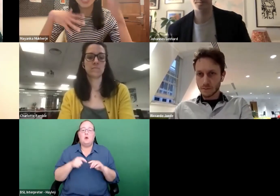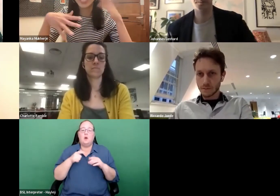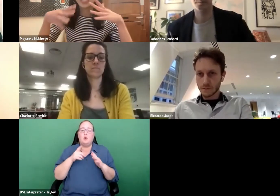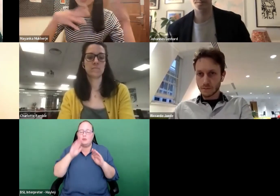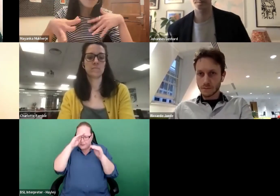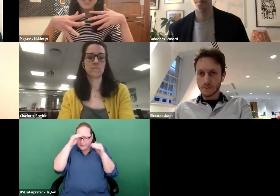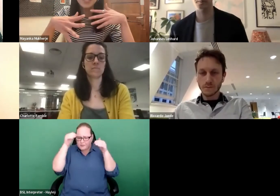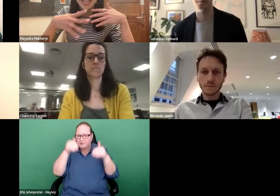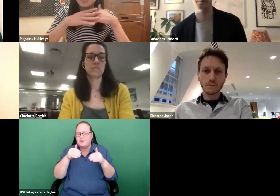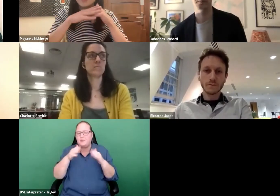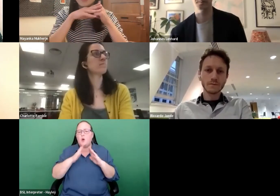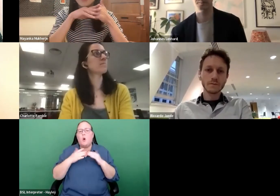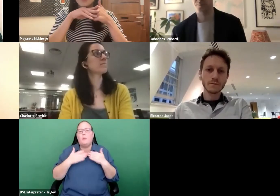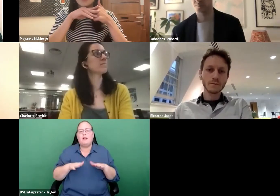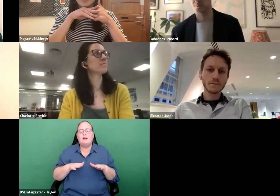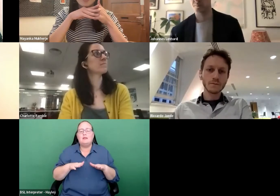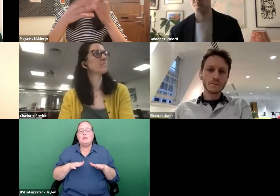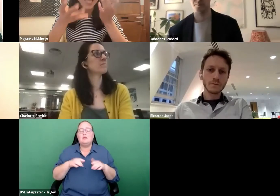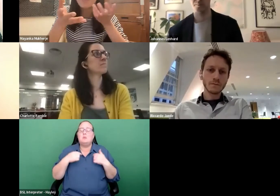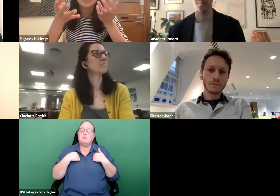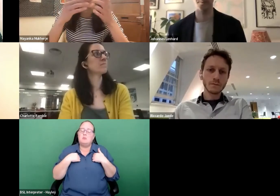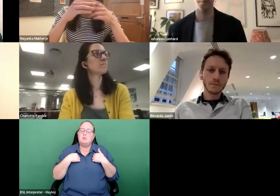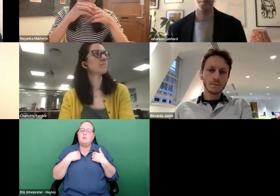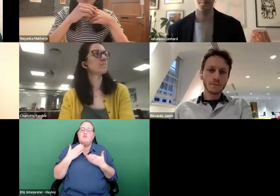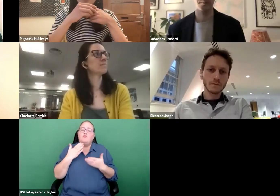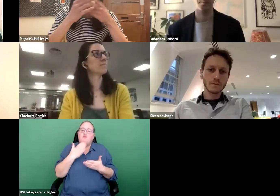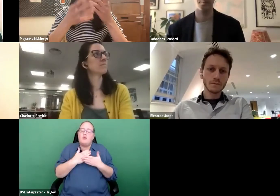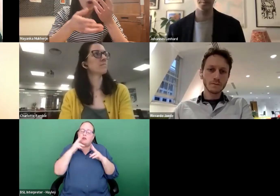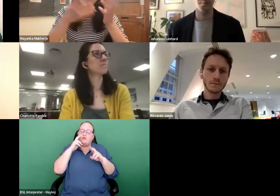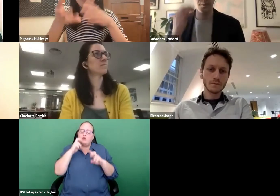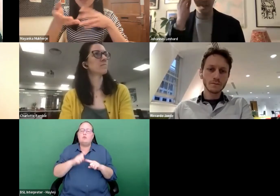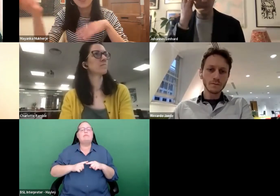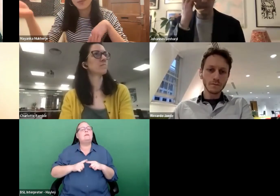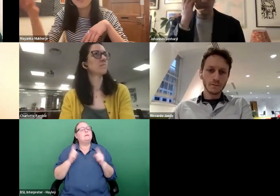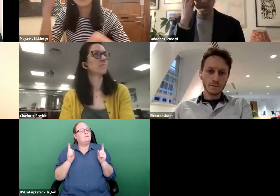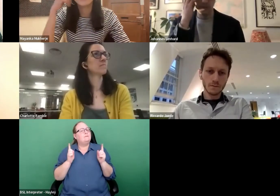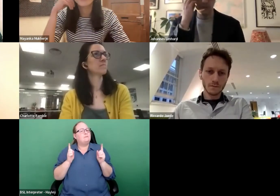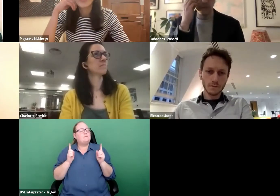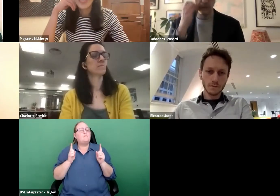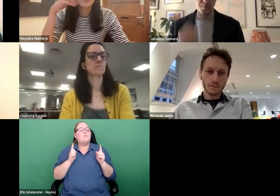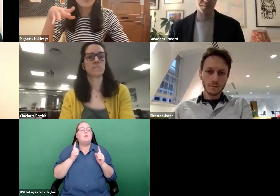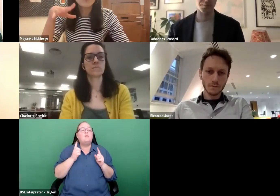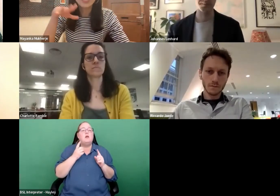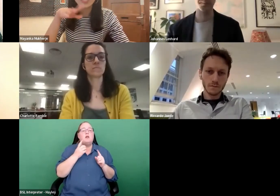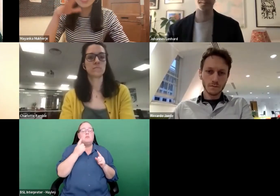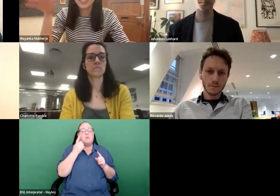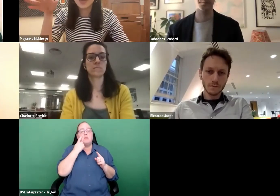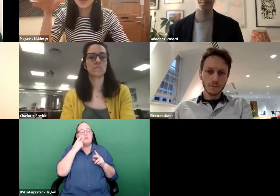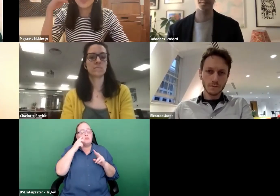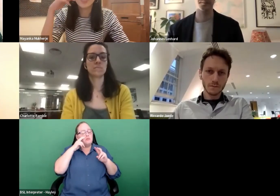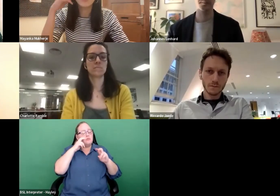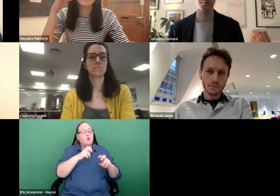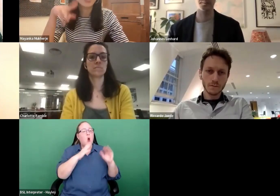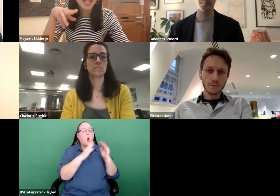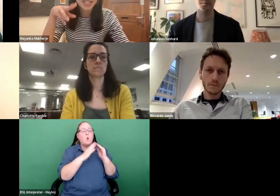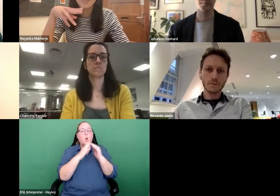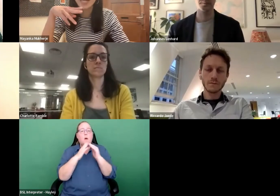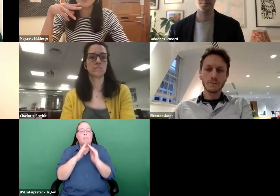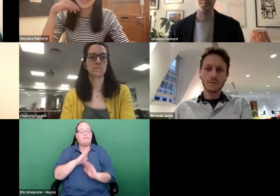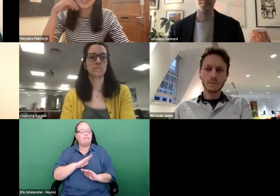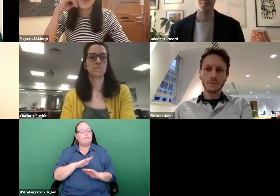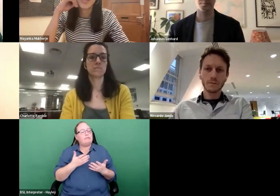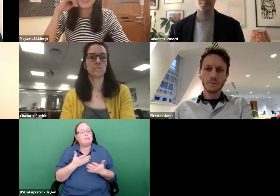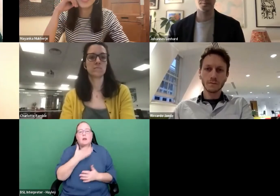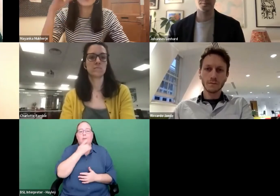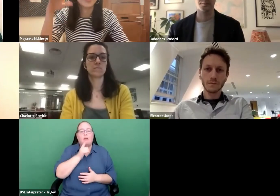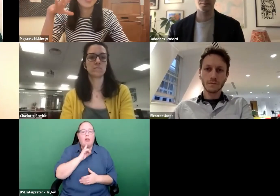research looks at the opposite, actually. So it looks at empty homes or homes without people. And hopefully this detour will be a productive line